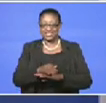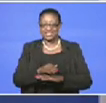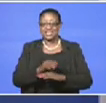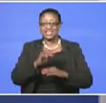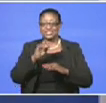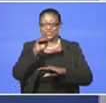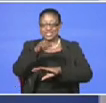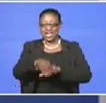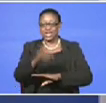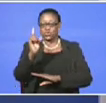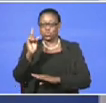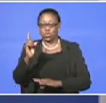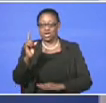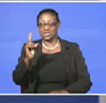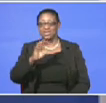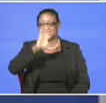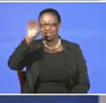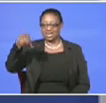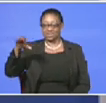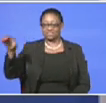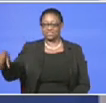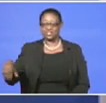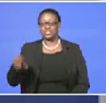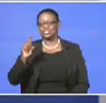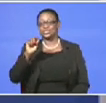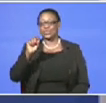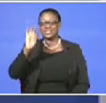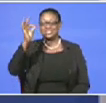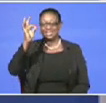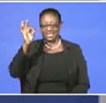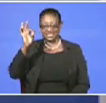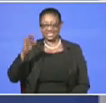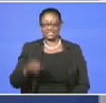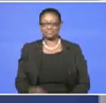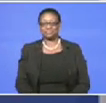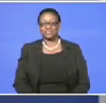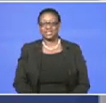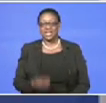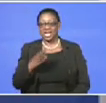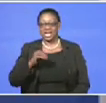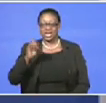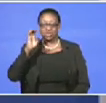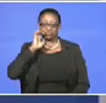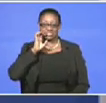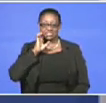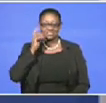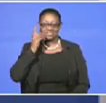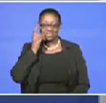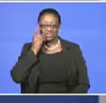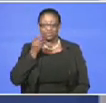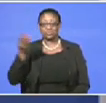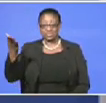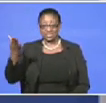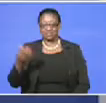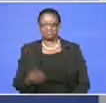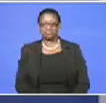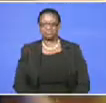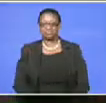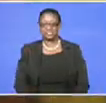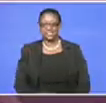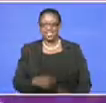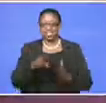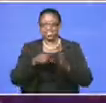one of the Bahamas Carnival 2019 Carnival Experience Concert. Our Crystal Darling was among them.